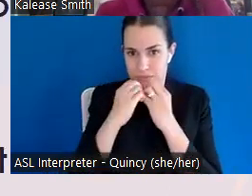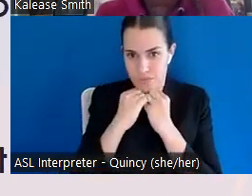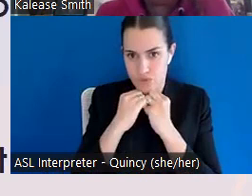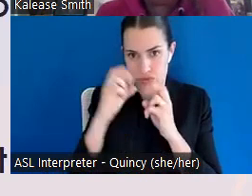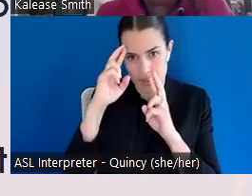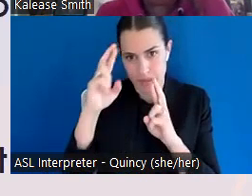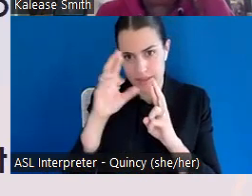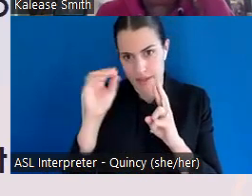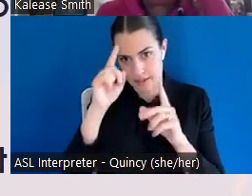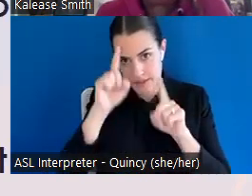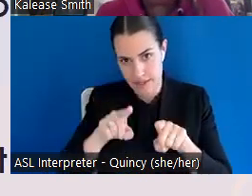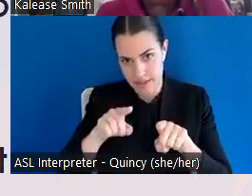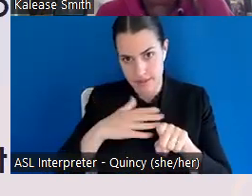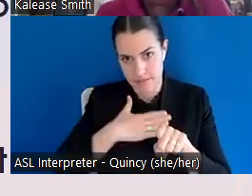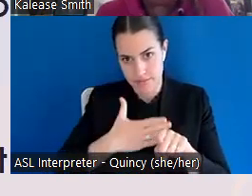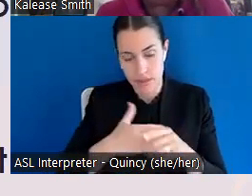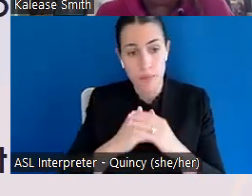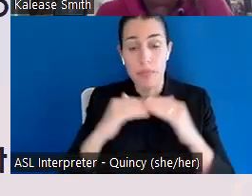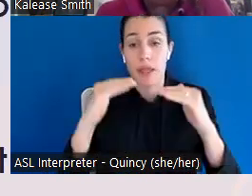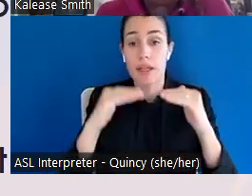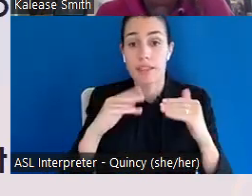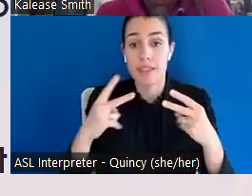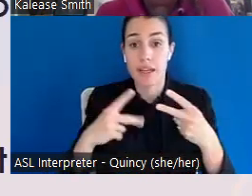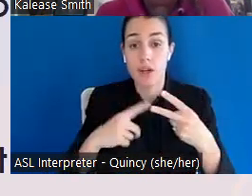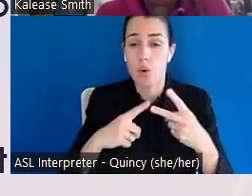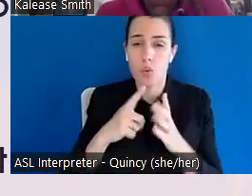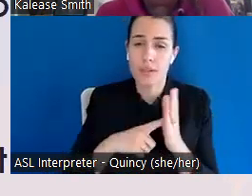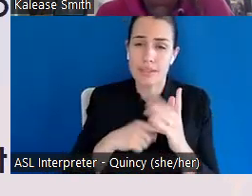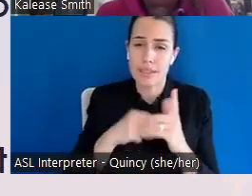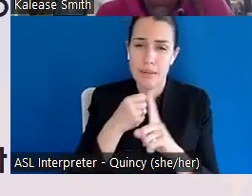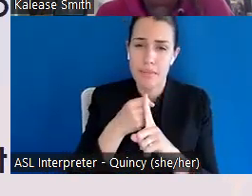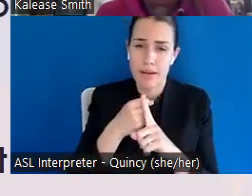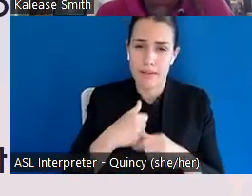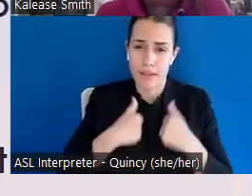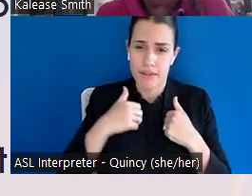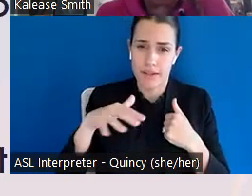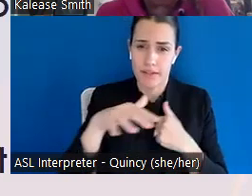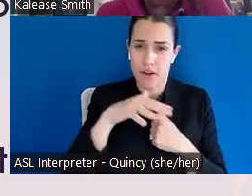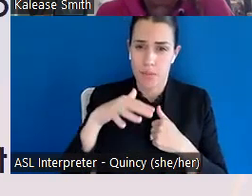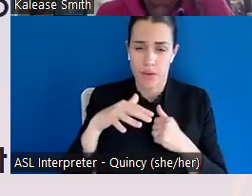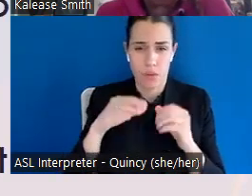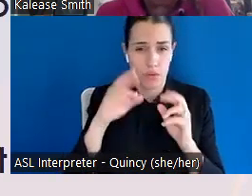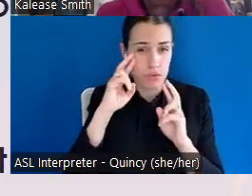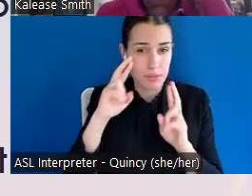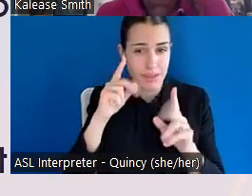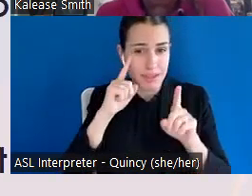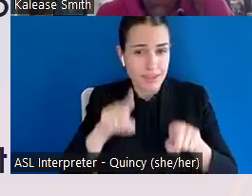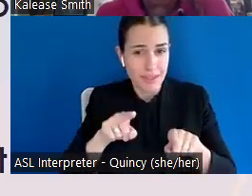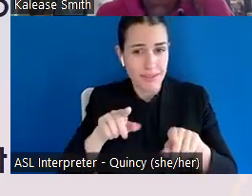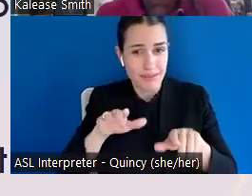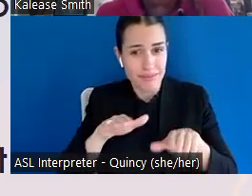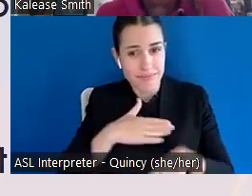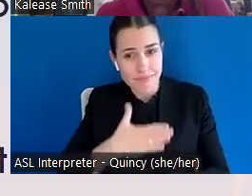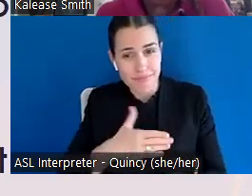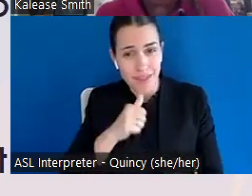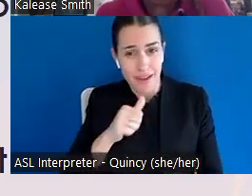the impact of living in an environment where consent and respect is not valued? And the third question is, what messages do